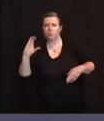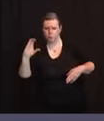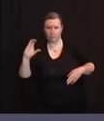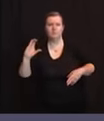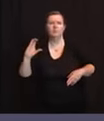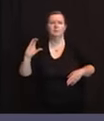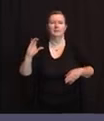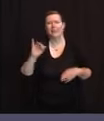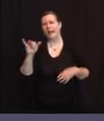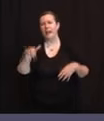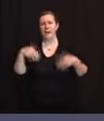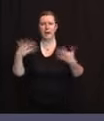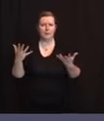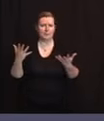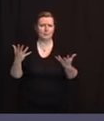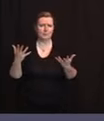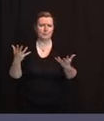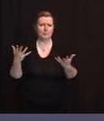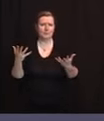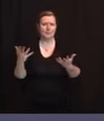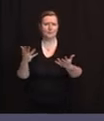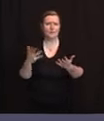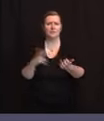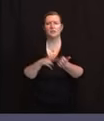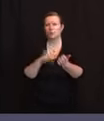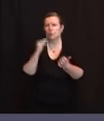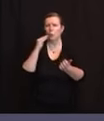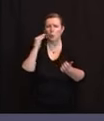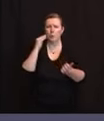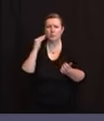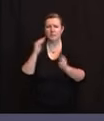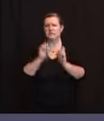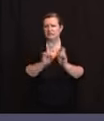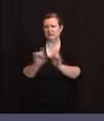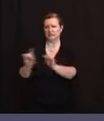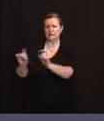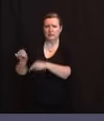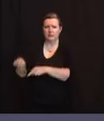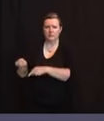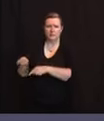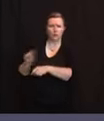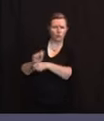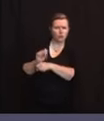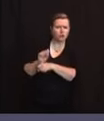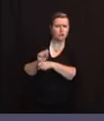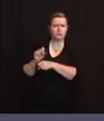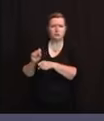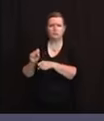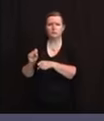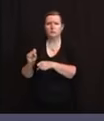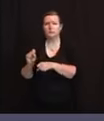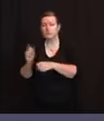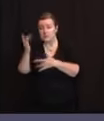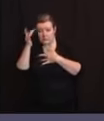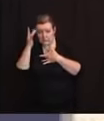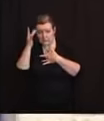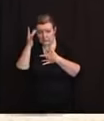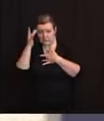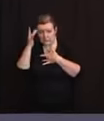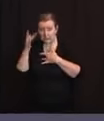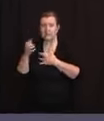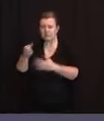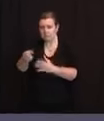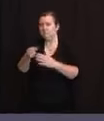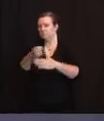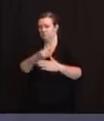done about 600 tests, and the positive individuals are being isolated. And by the way, this is